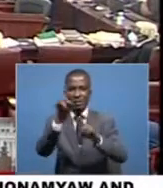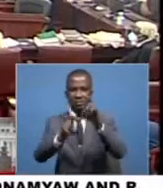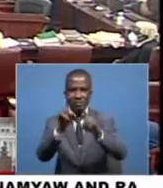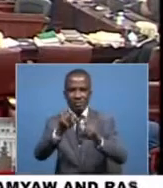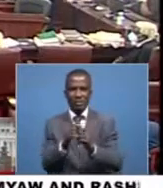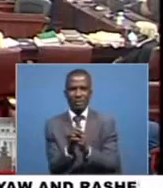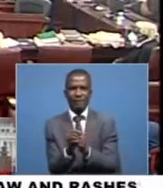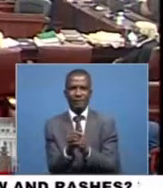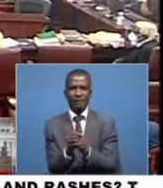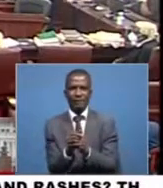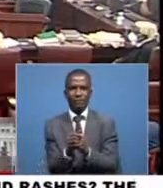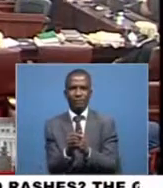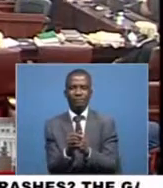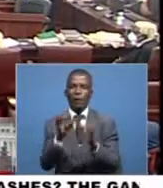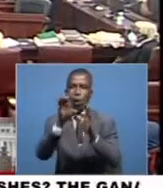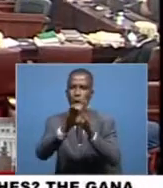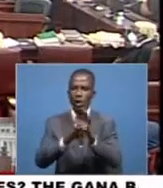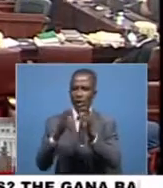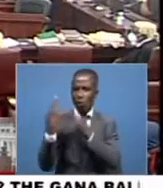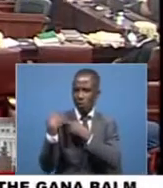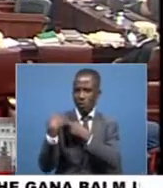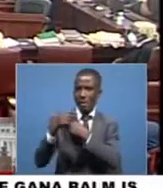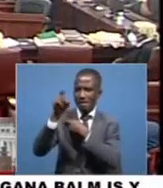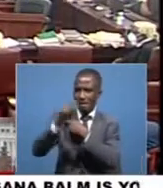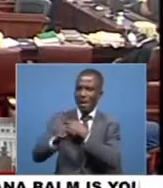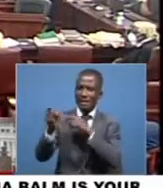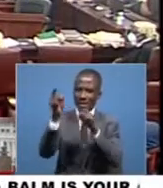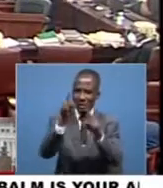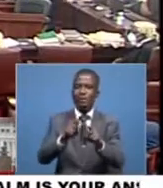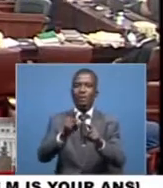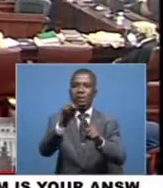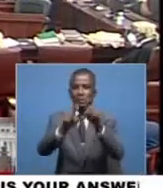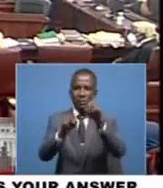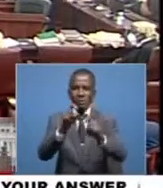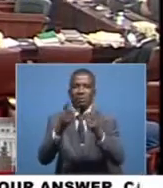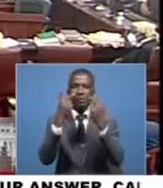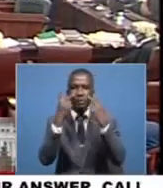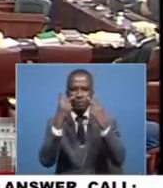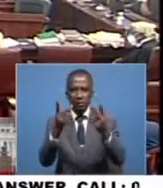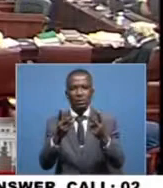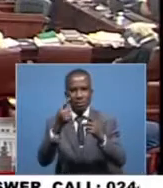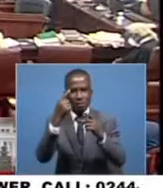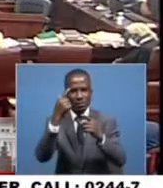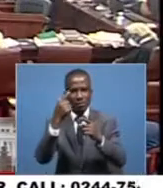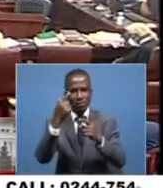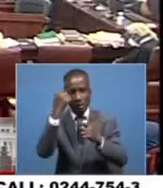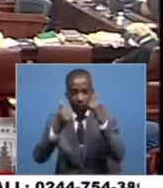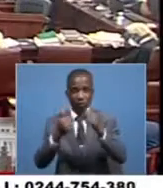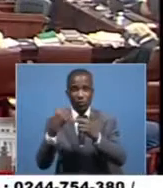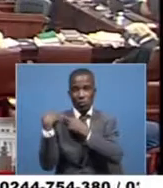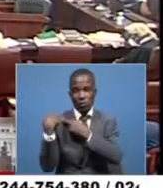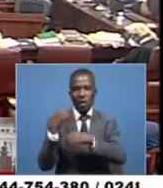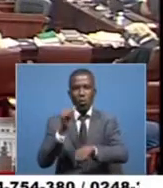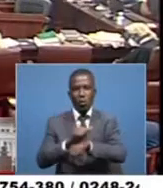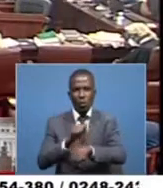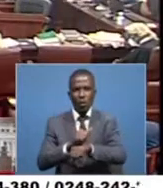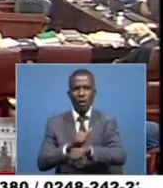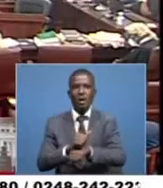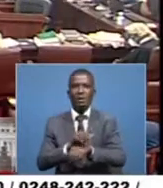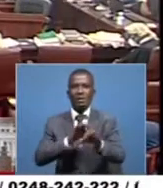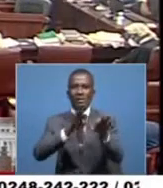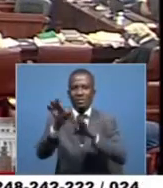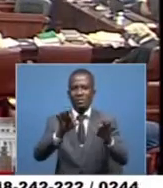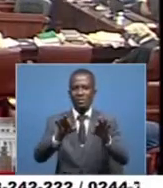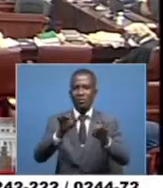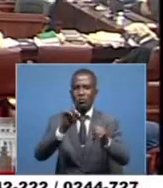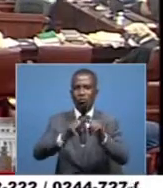respondent, being a constitutional body, with defined responsibilities, must be brought before this court to be cross-examined as a way of accounting to the people